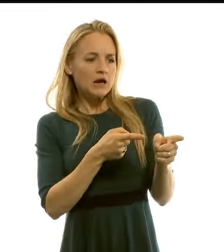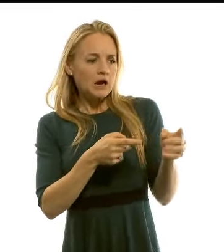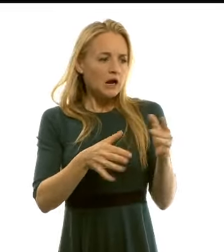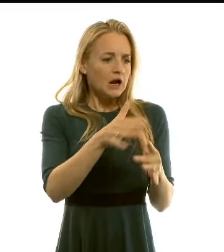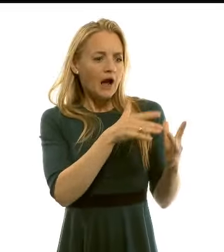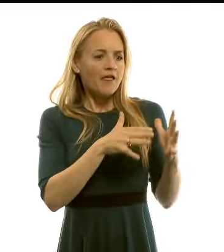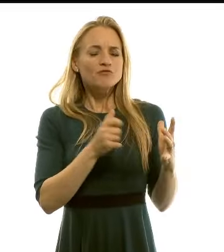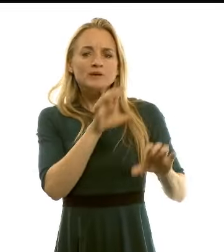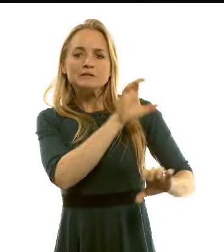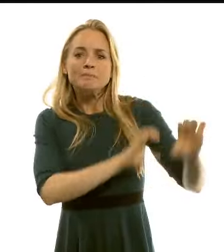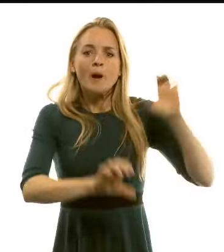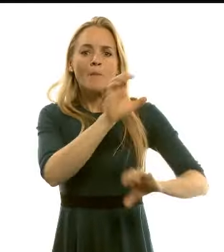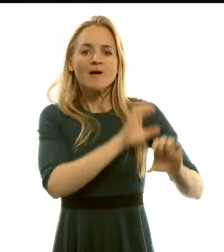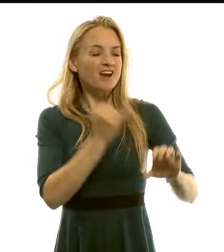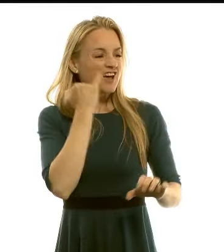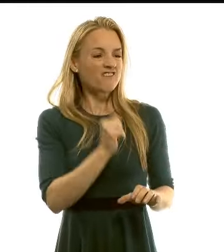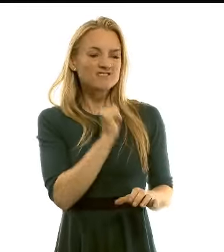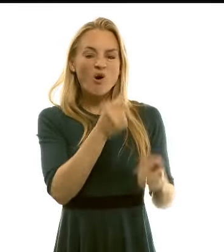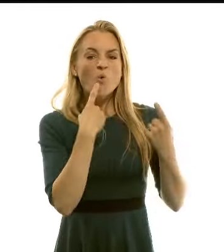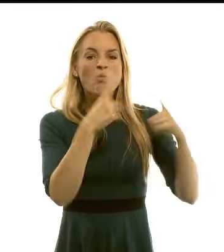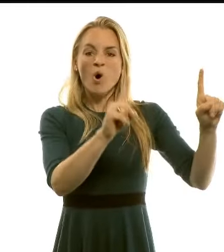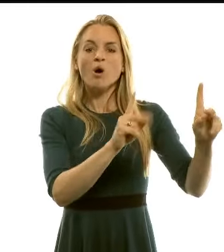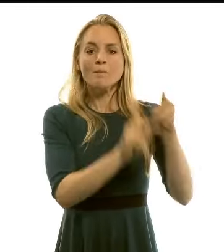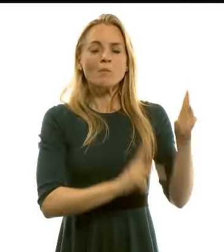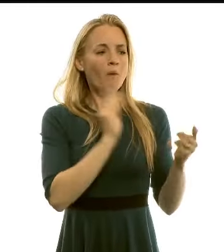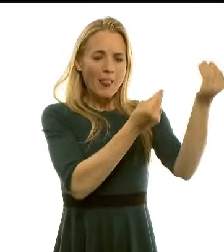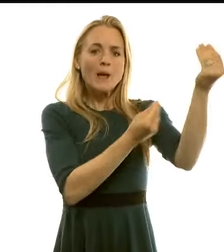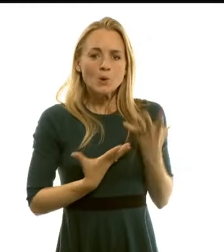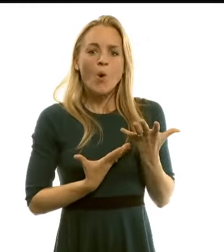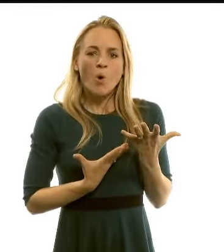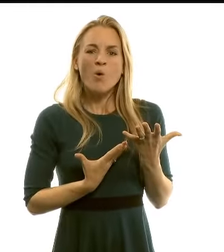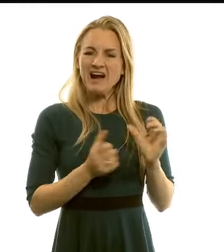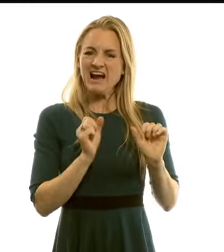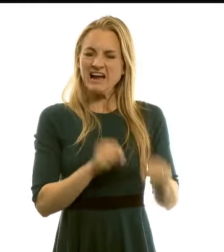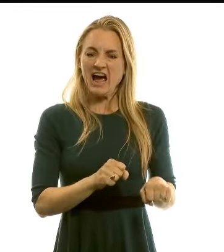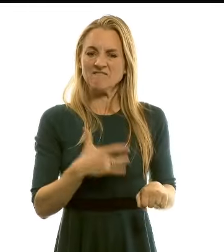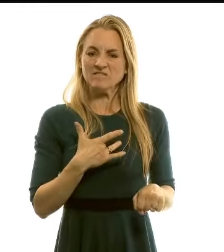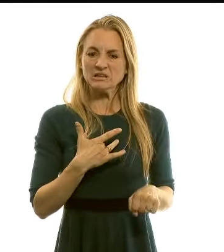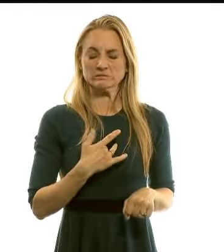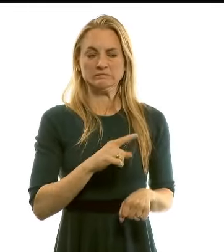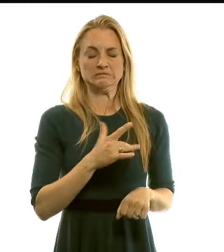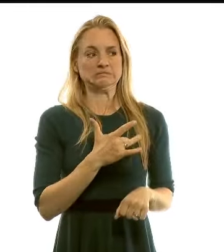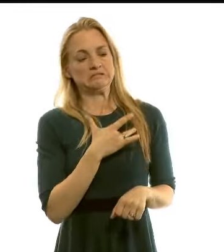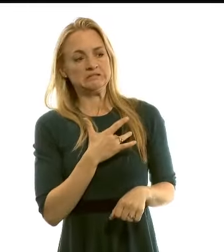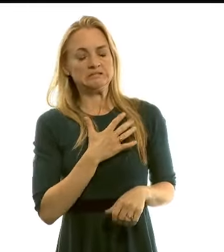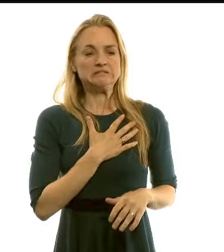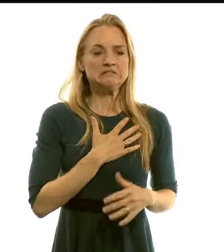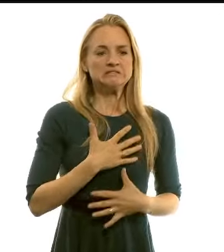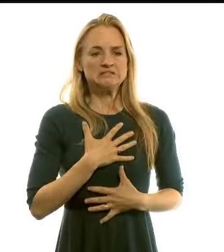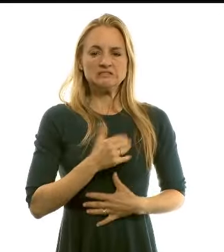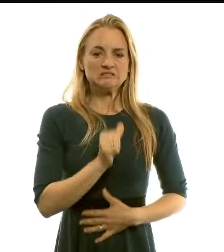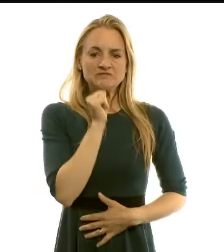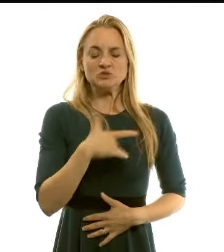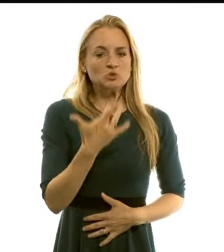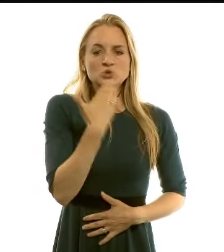feedback, and it's painful. It's painful to hear that you didn't get it right the first time, but you never